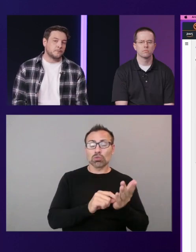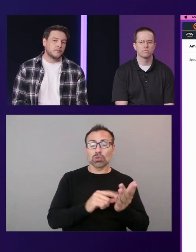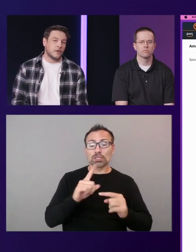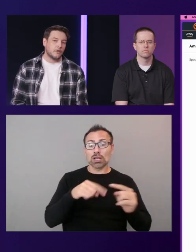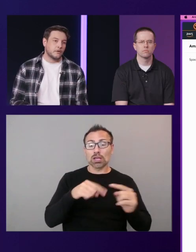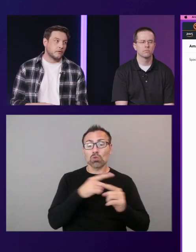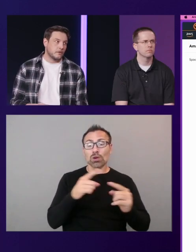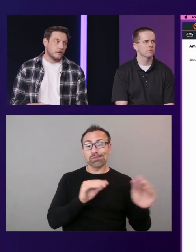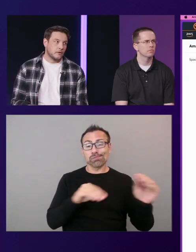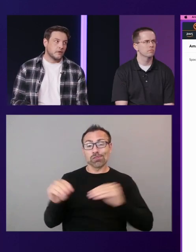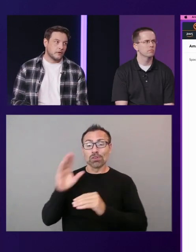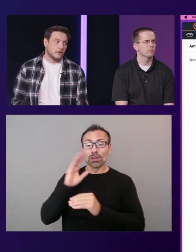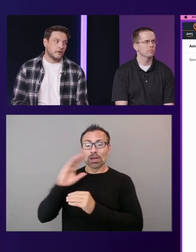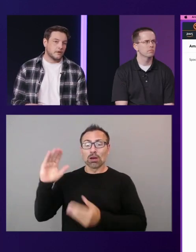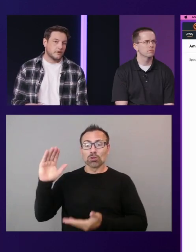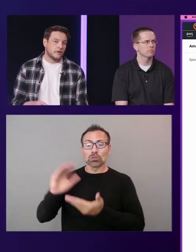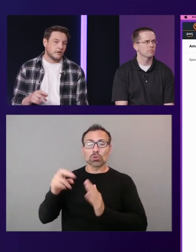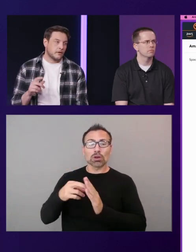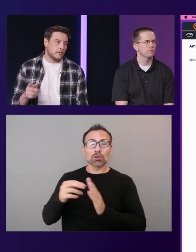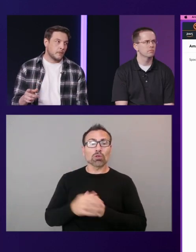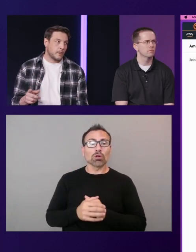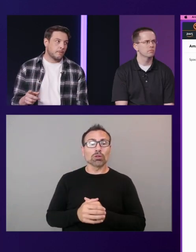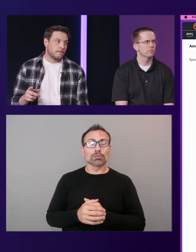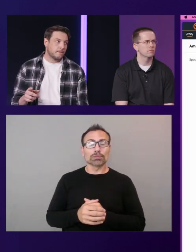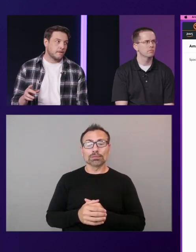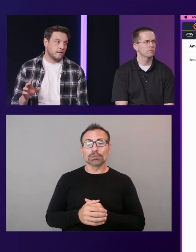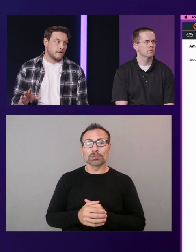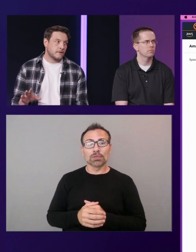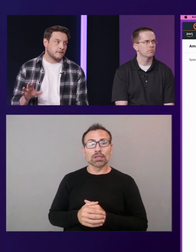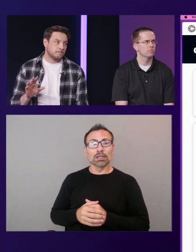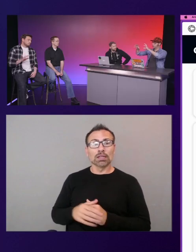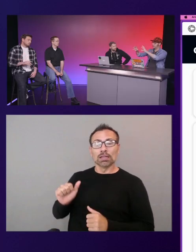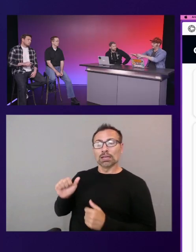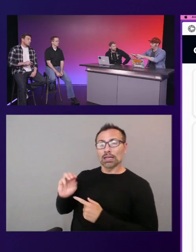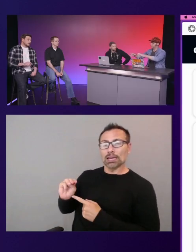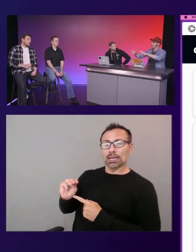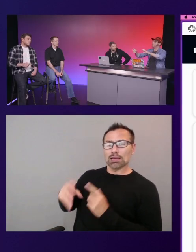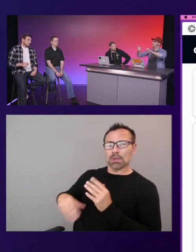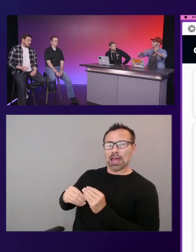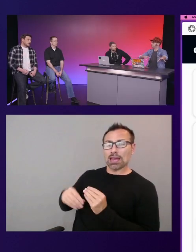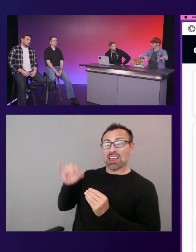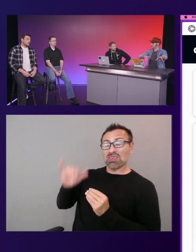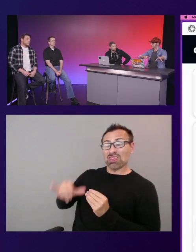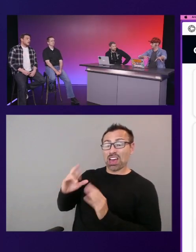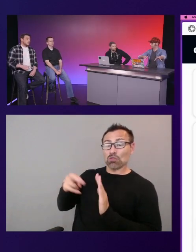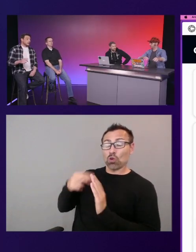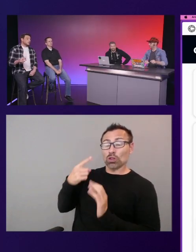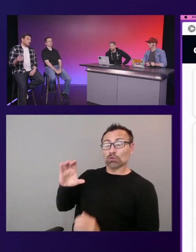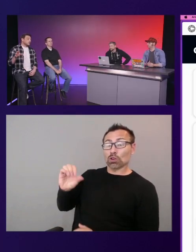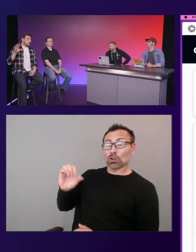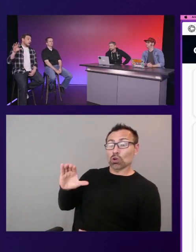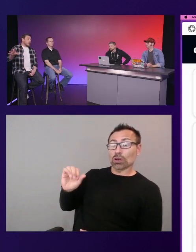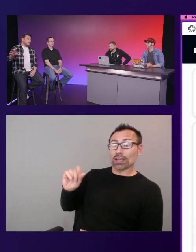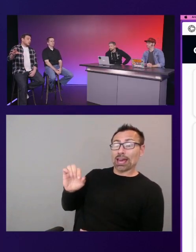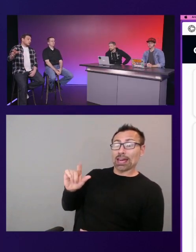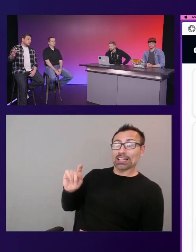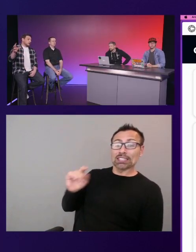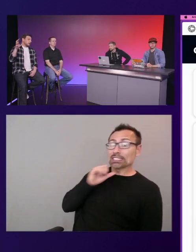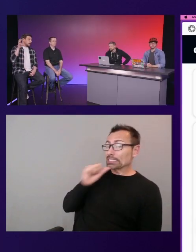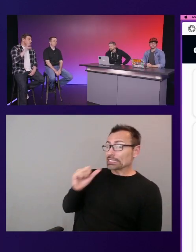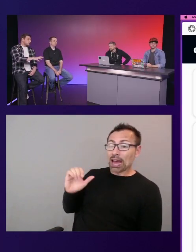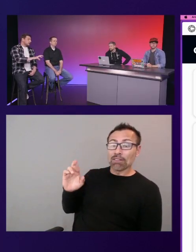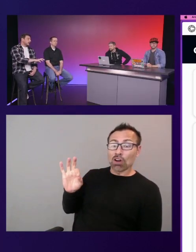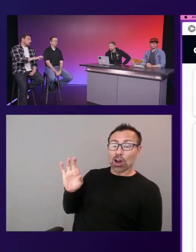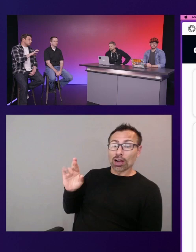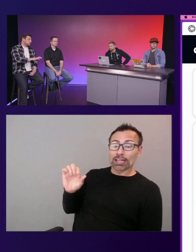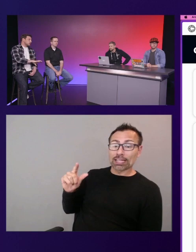down. Just to clarify too, Kyle, that's a role that is for Code Catalyst, not for your Fargate service. That's right. This is an IAM role that